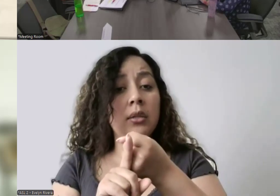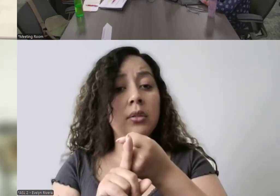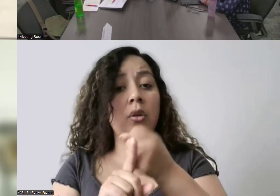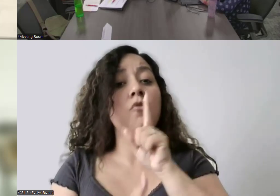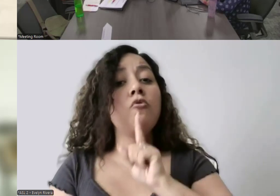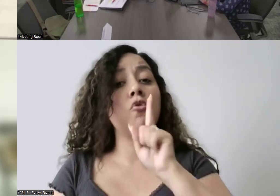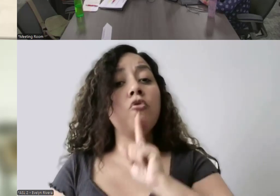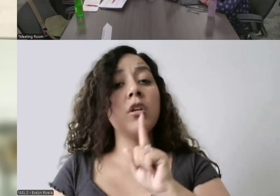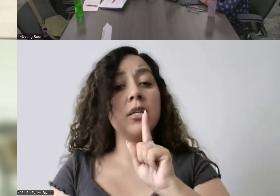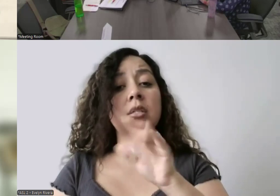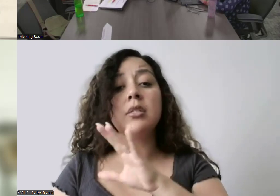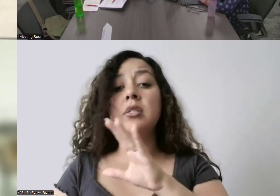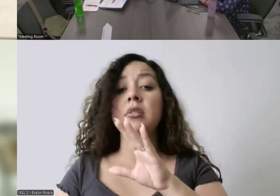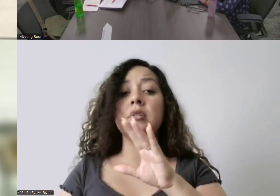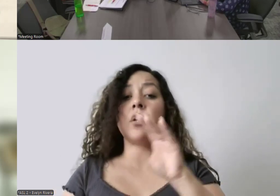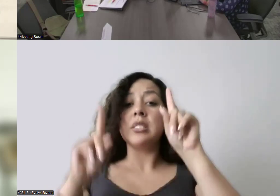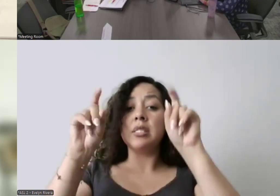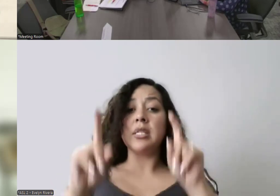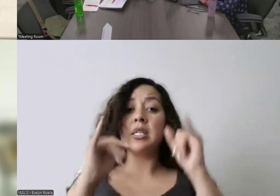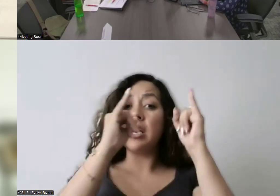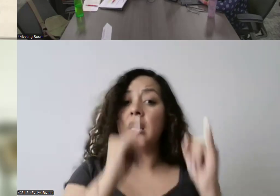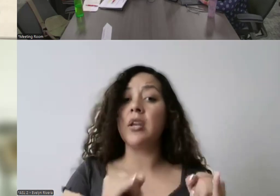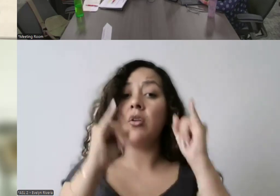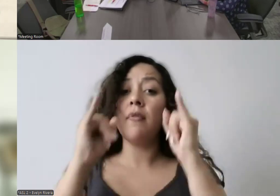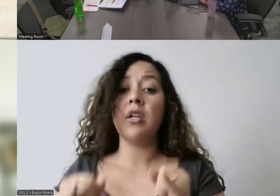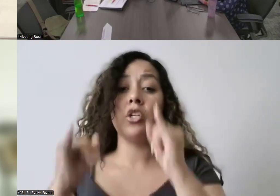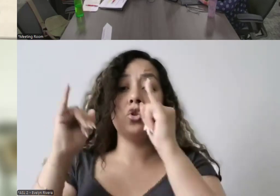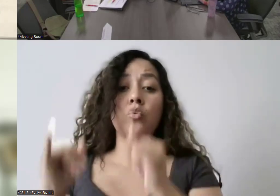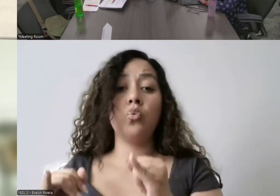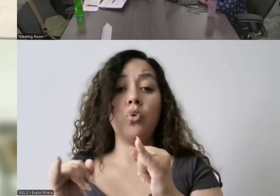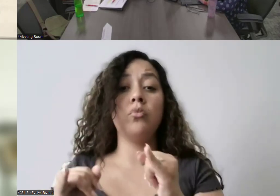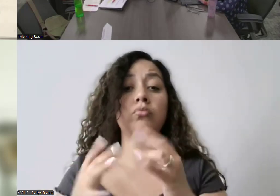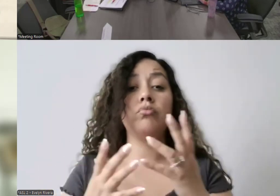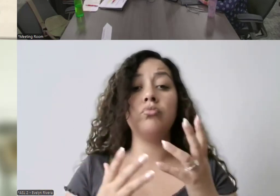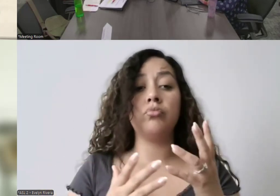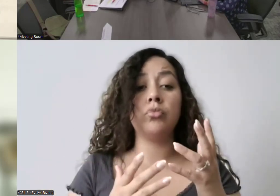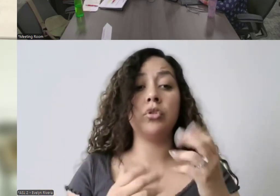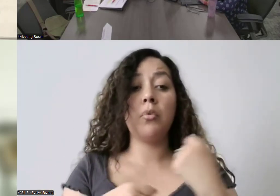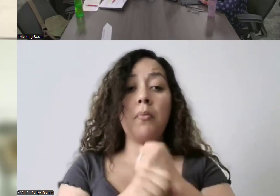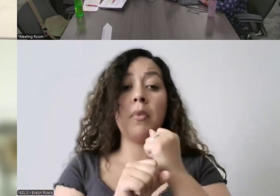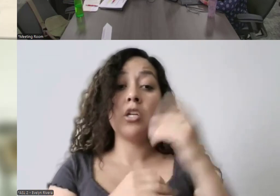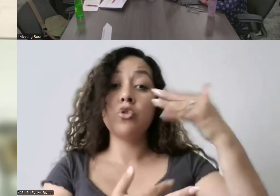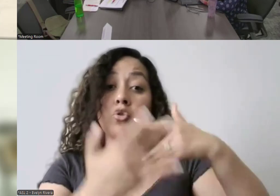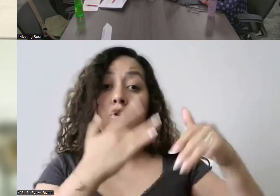individual cases to make social isolation a thing of the past.